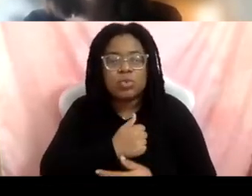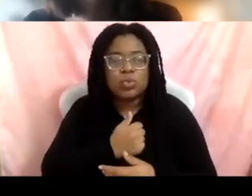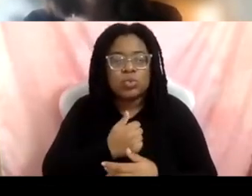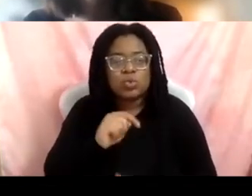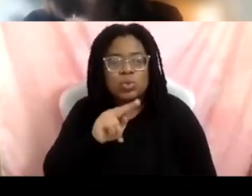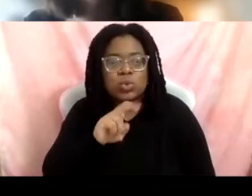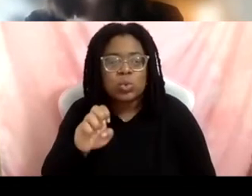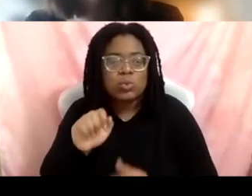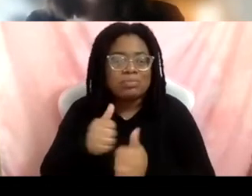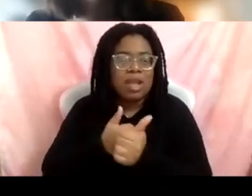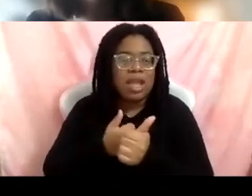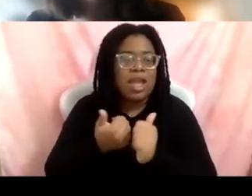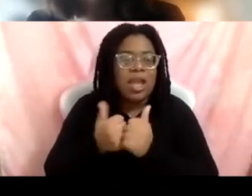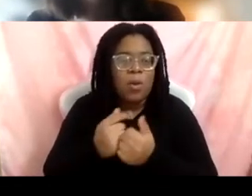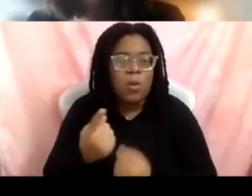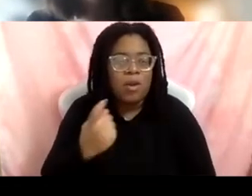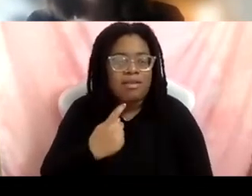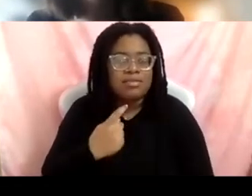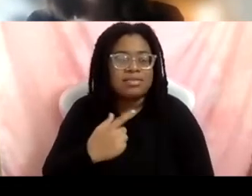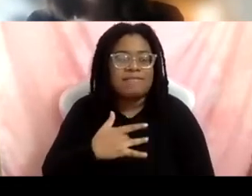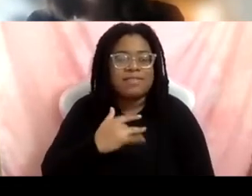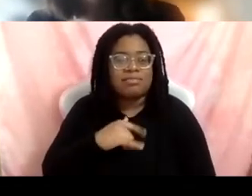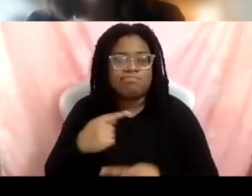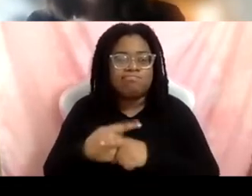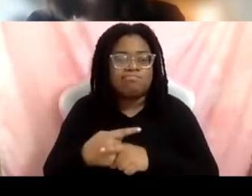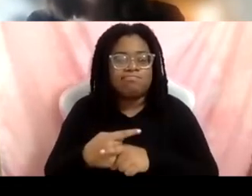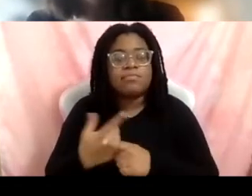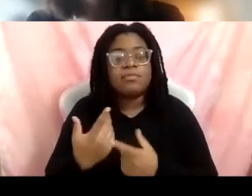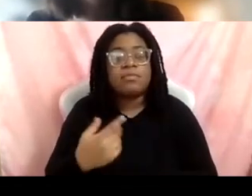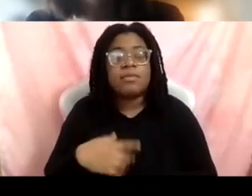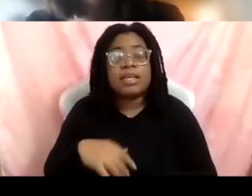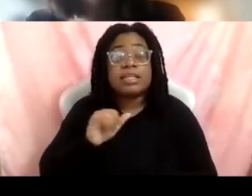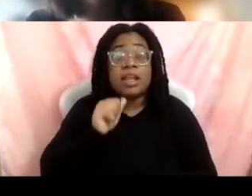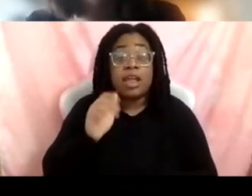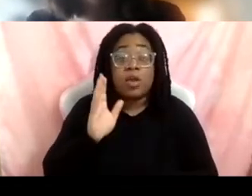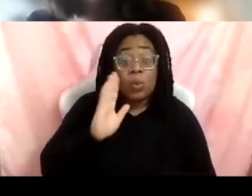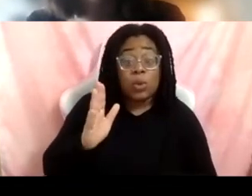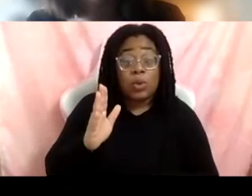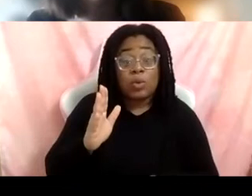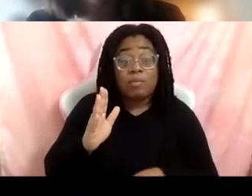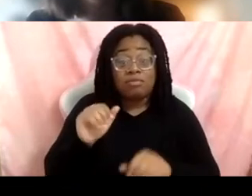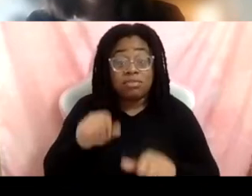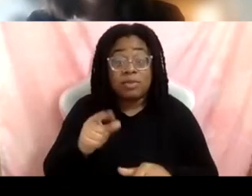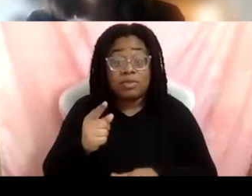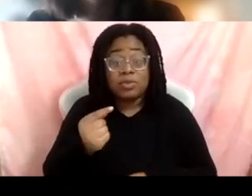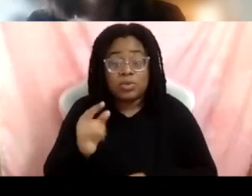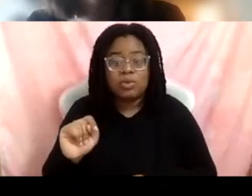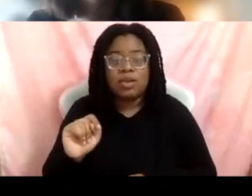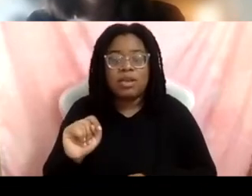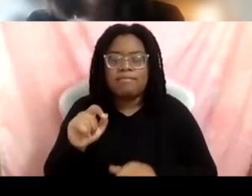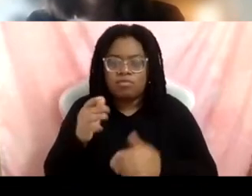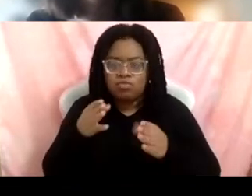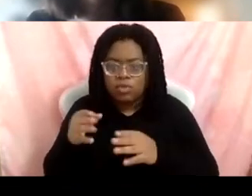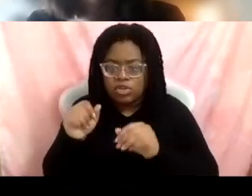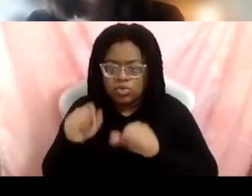of sometimes where I have a certain conflicts, because it's not like, will you be able to do this? There are ways in which it can be done. And